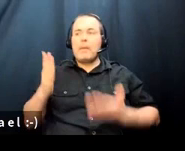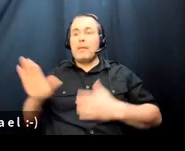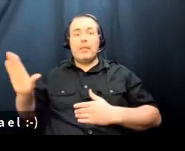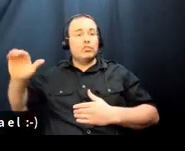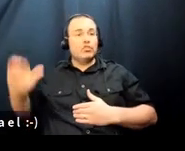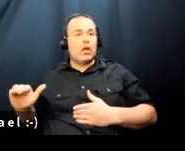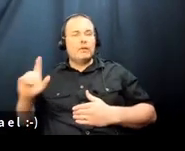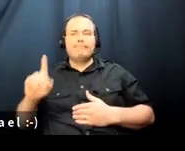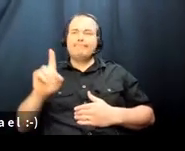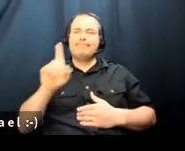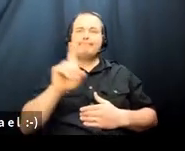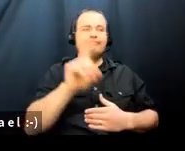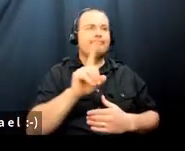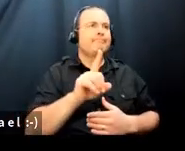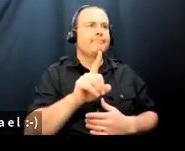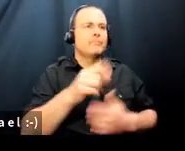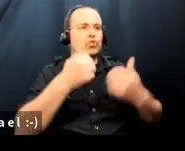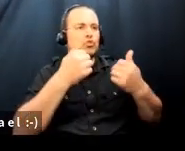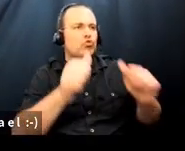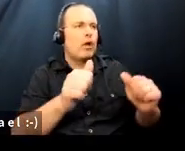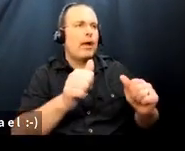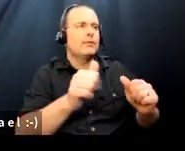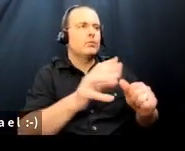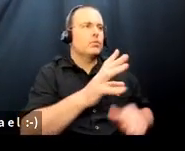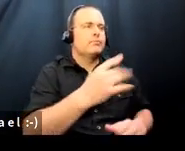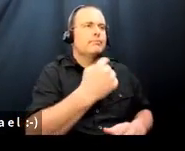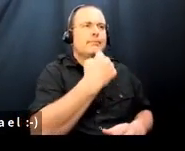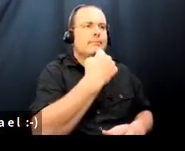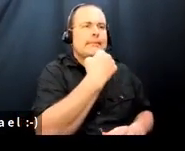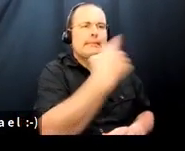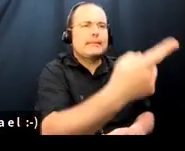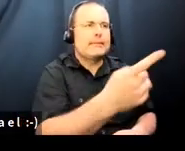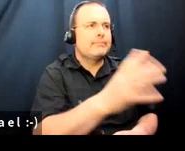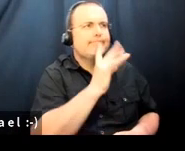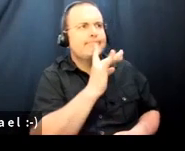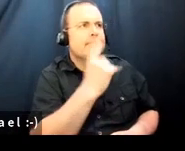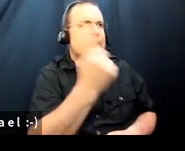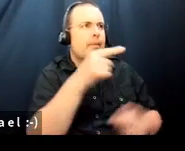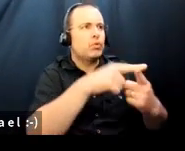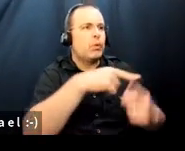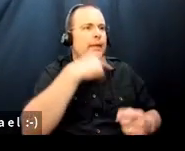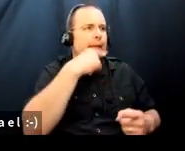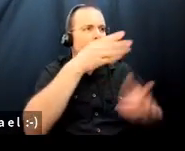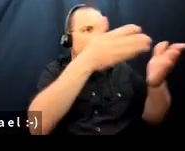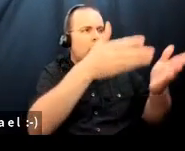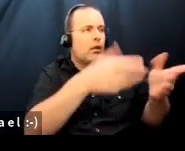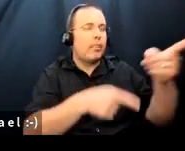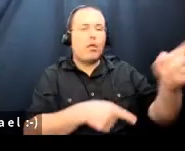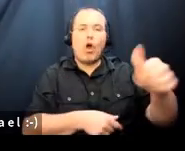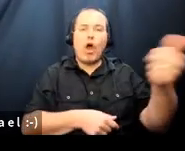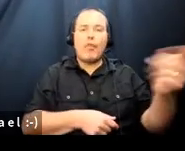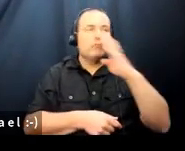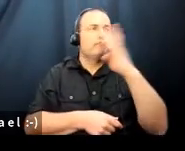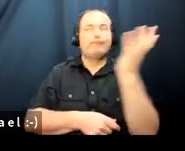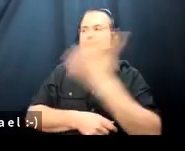to say something maybe to a hearing peer and the other kid just ignores them. Those are